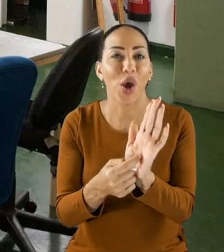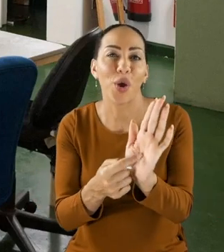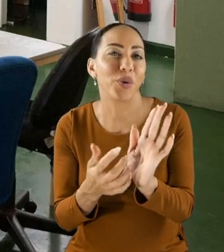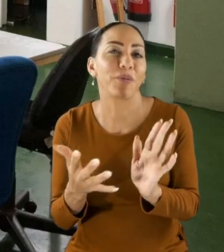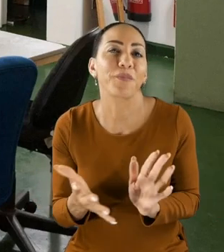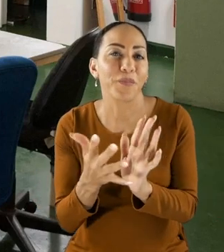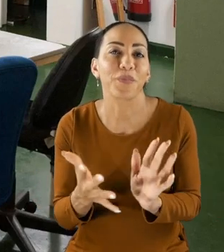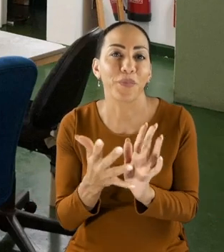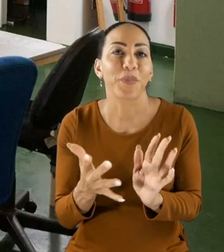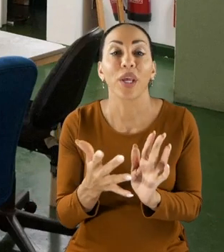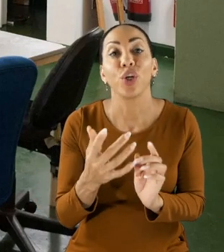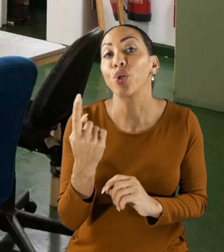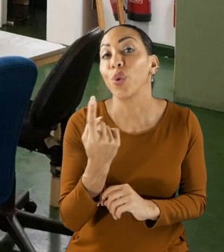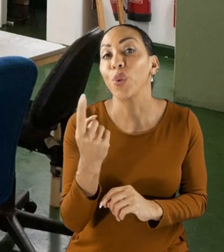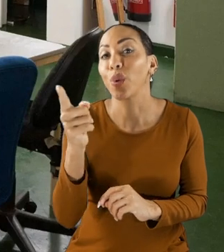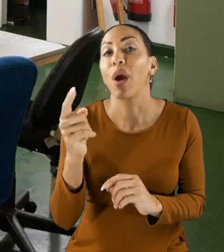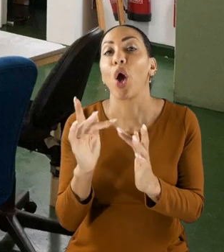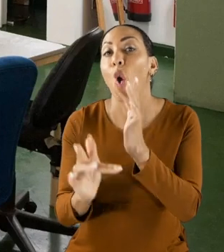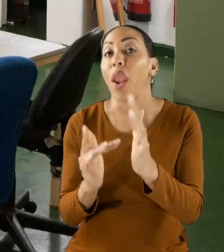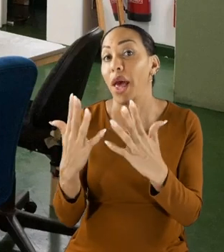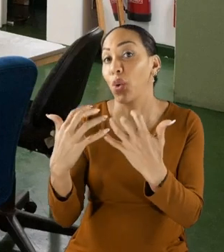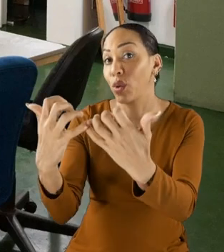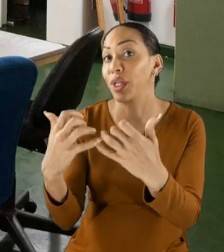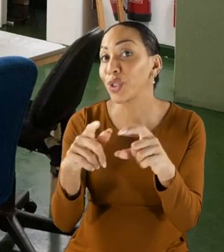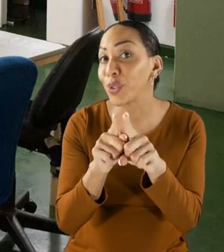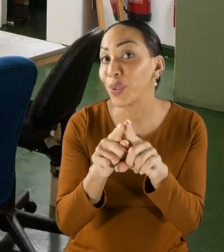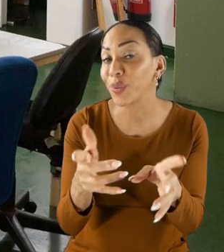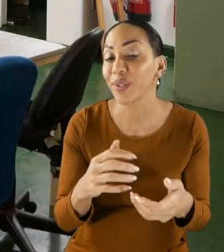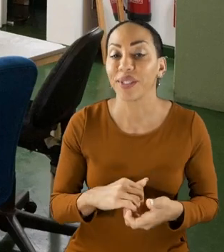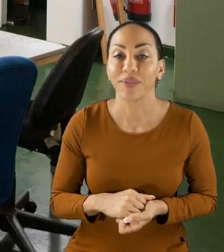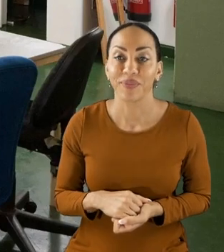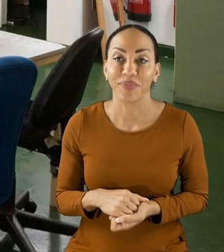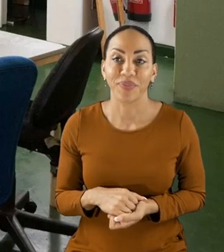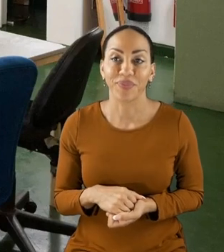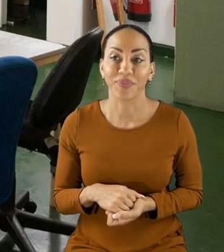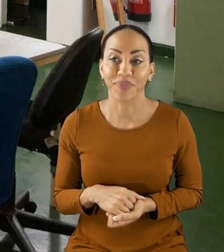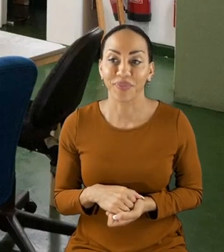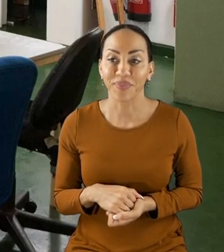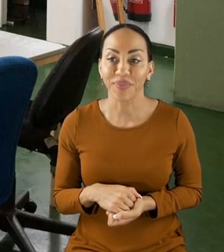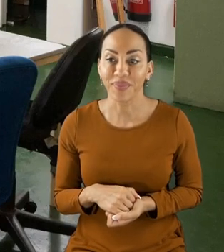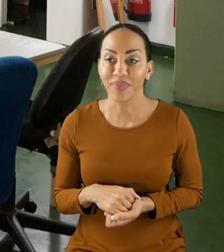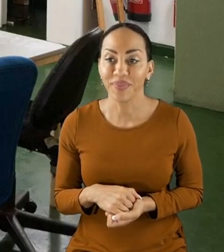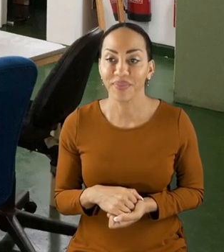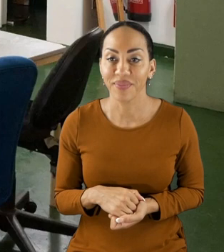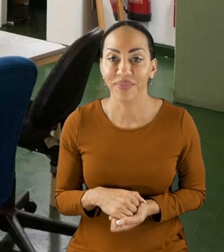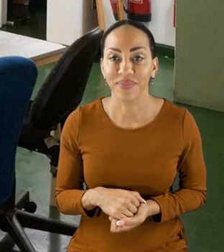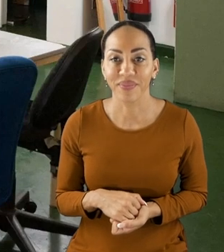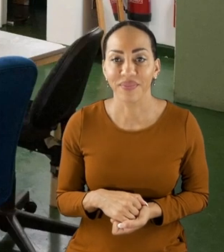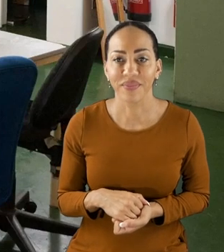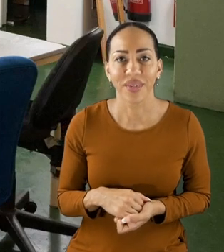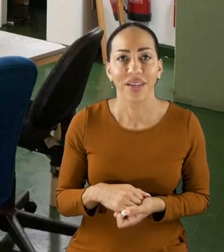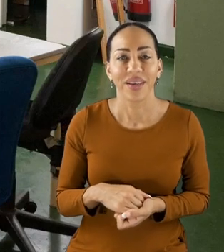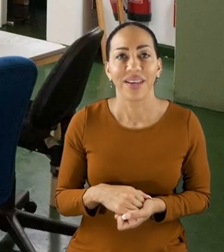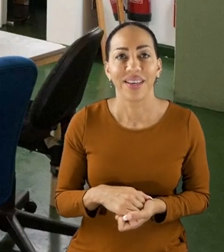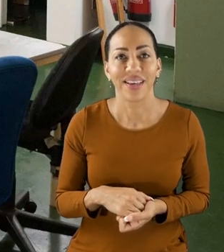some form online for an online audience as another kind of experience. They could even be,